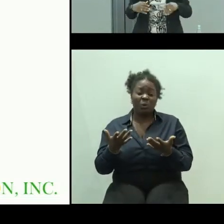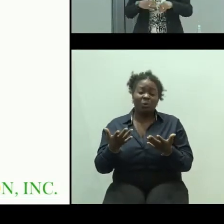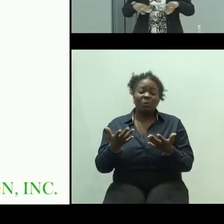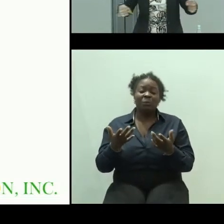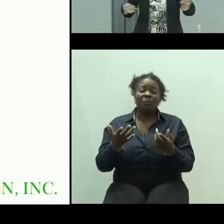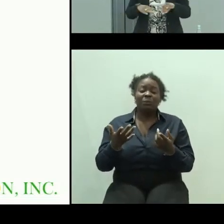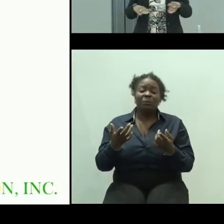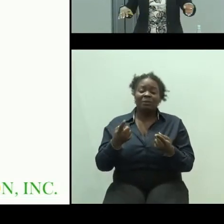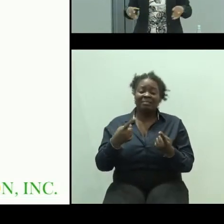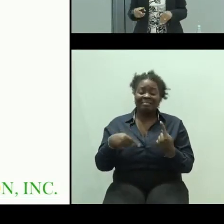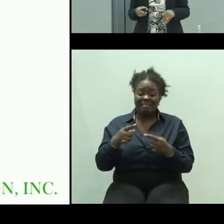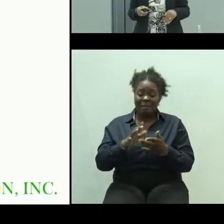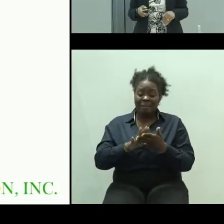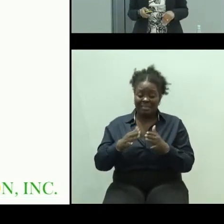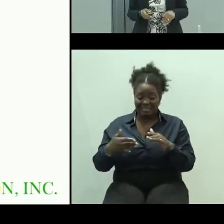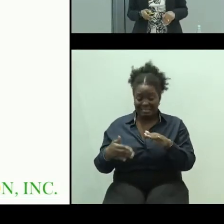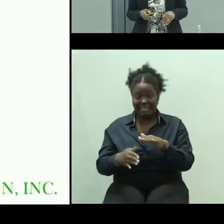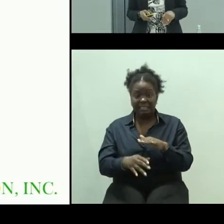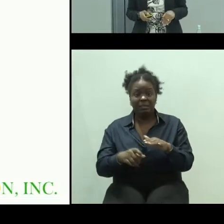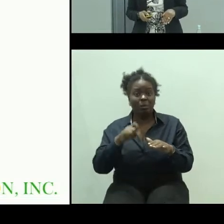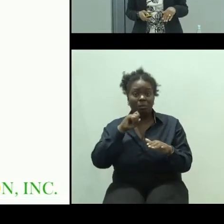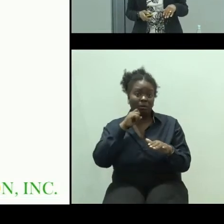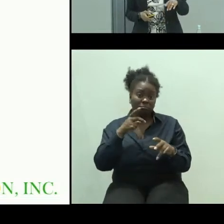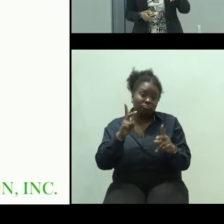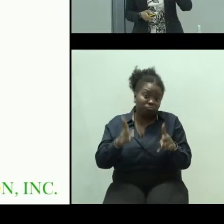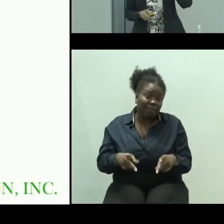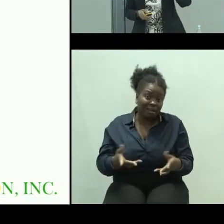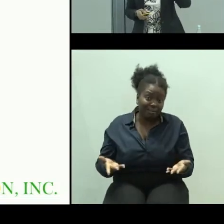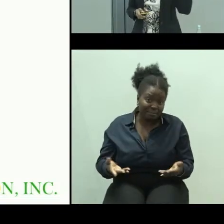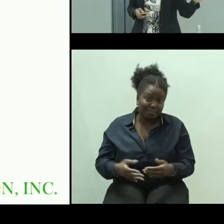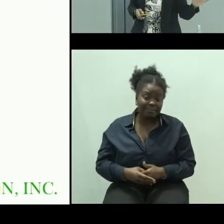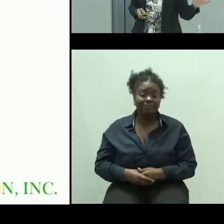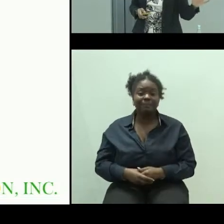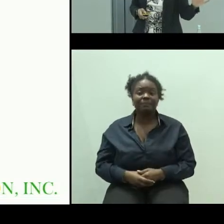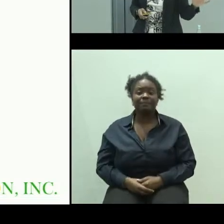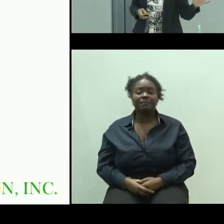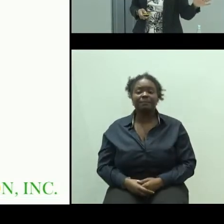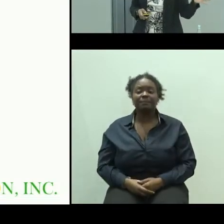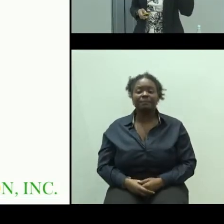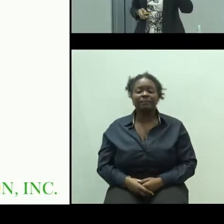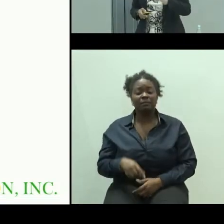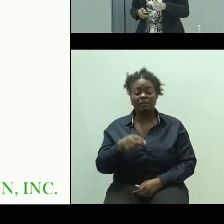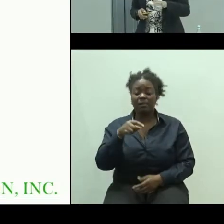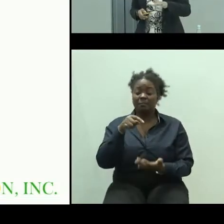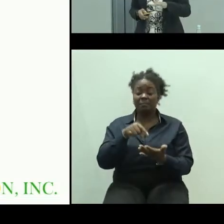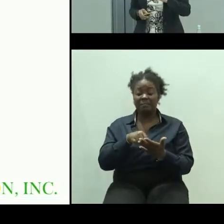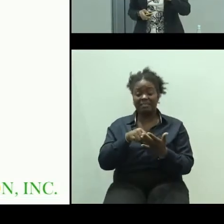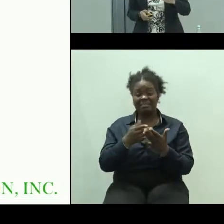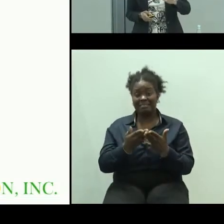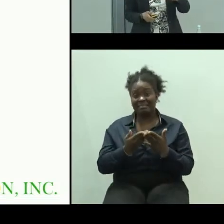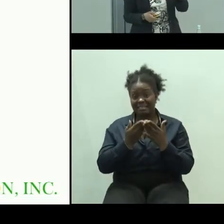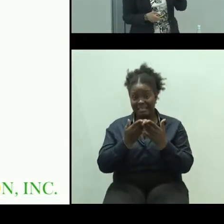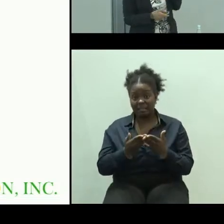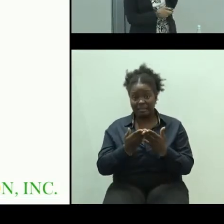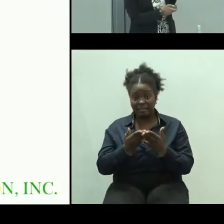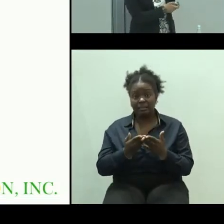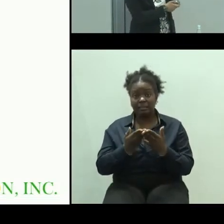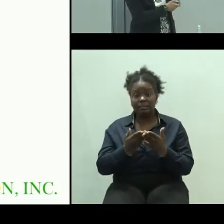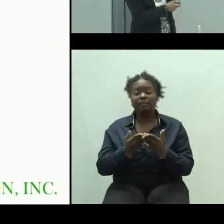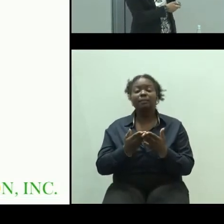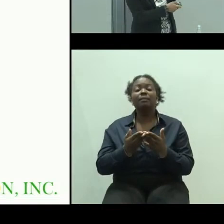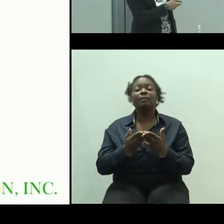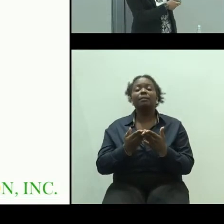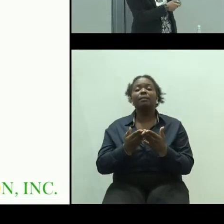and that actually will kill the fish that are underneath it. Well, what we knew from that study and have since been able to show, and this